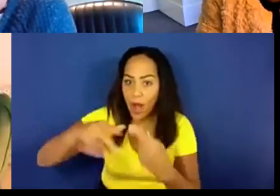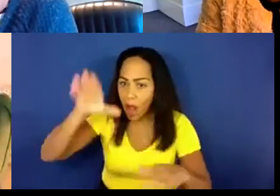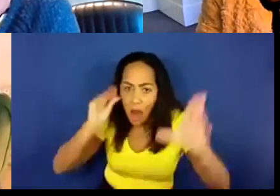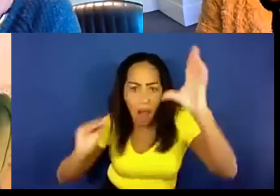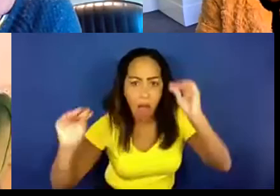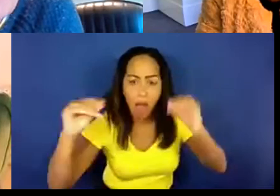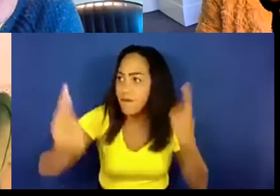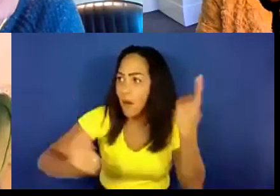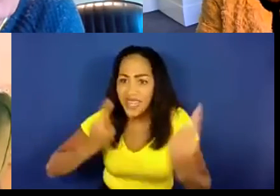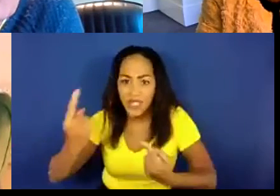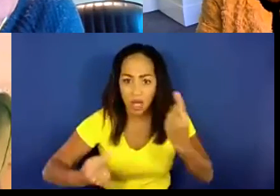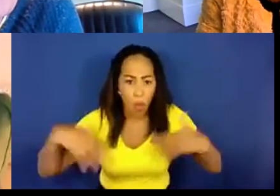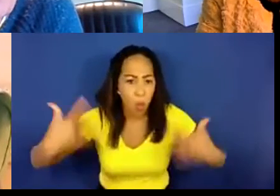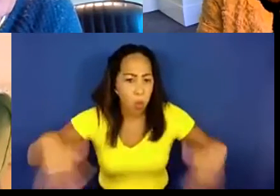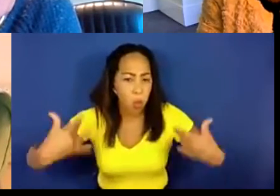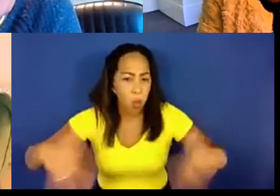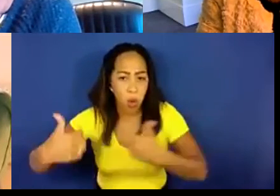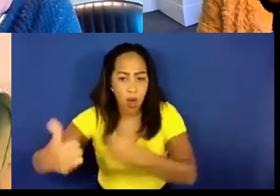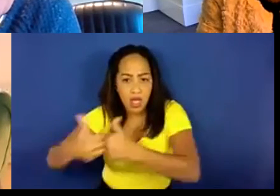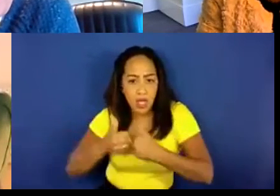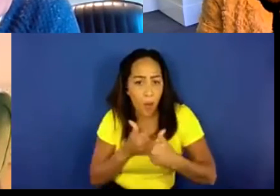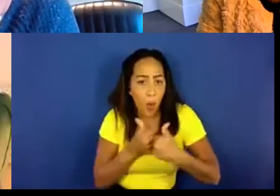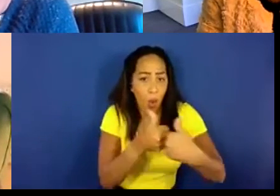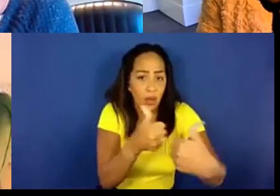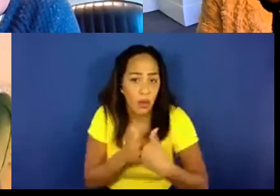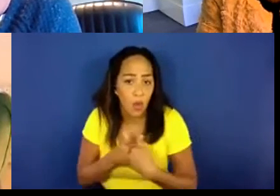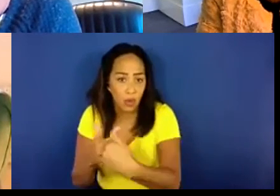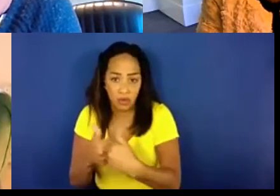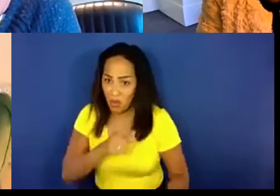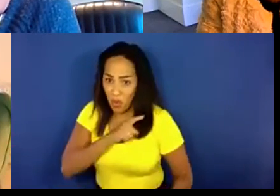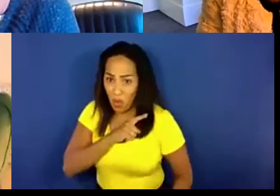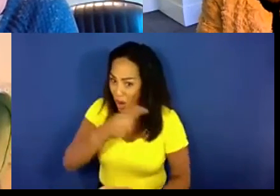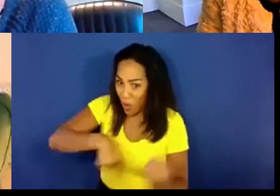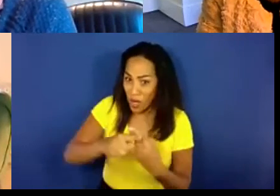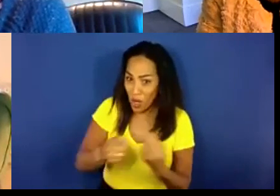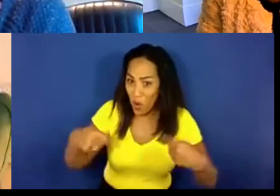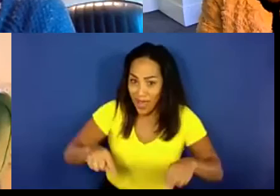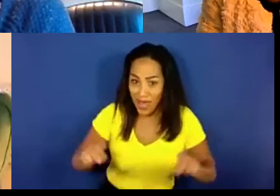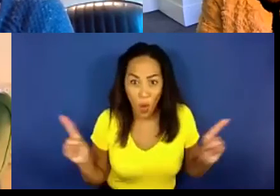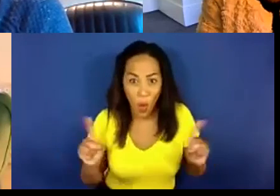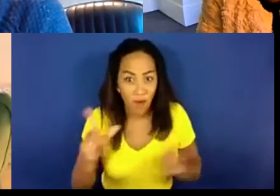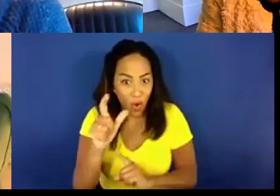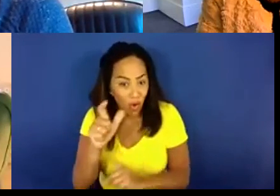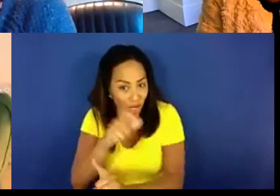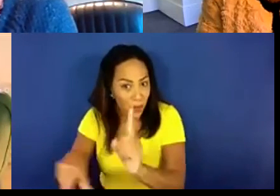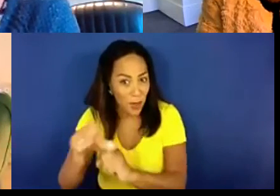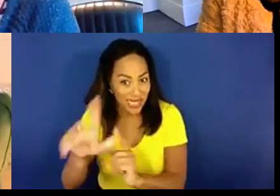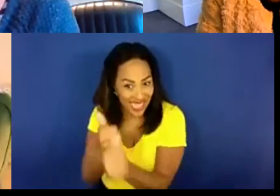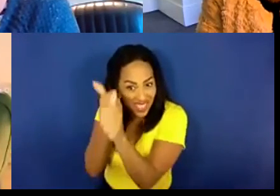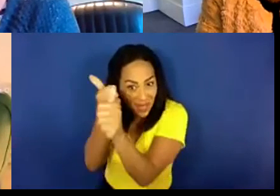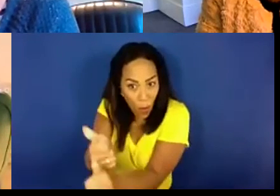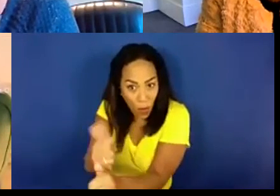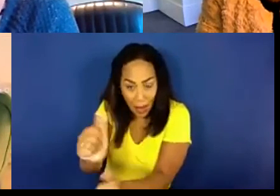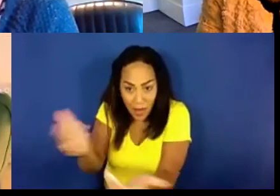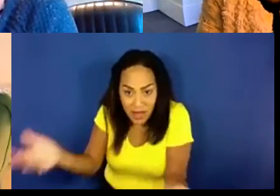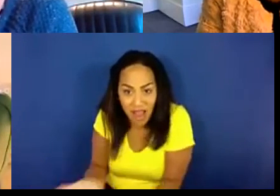because at the end of the day, we're all about supporting people in the community and making sure that their voices are heard. So